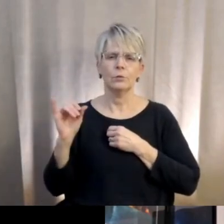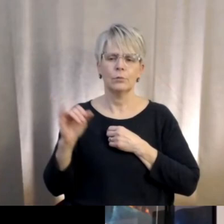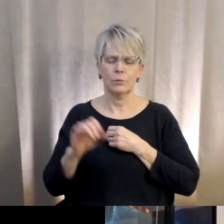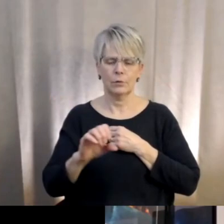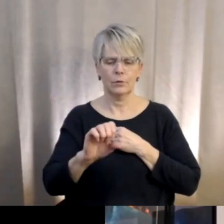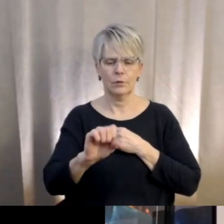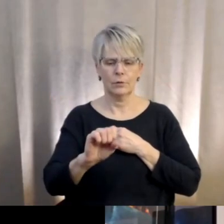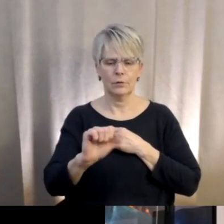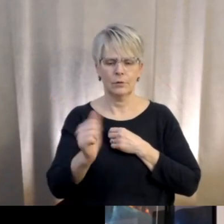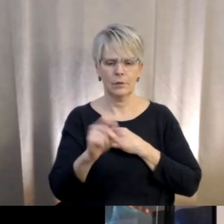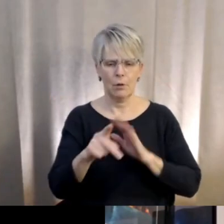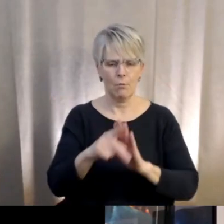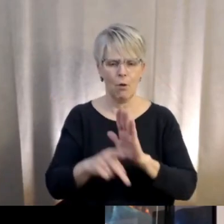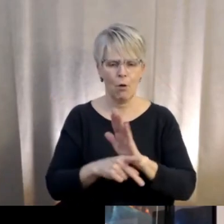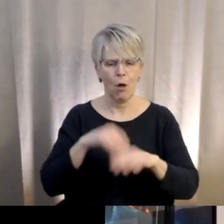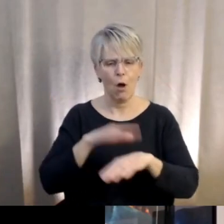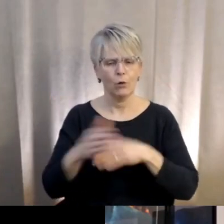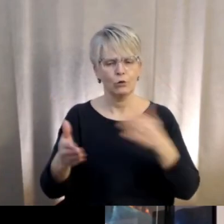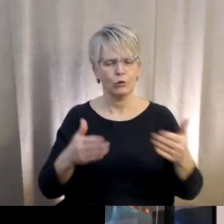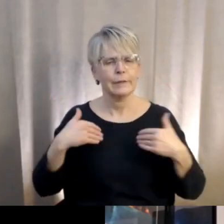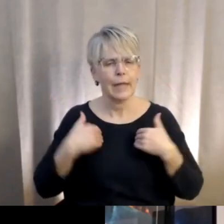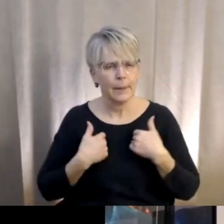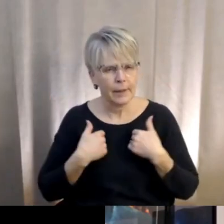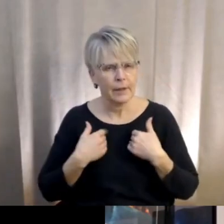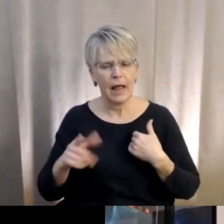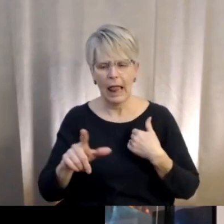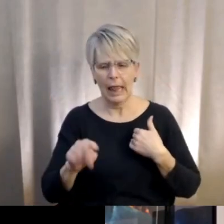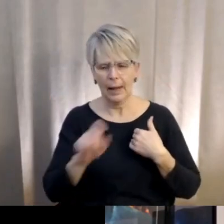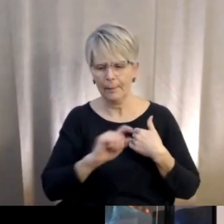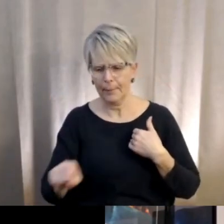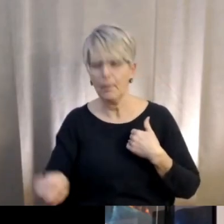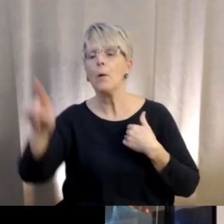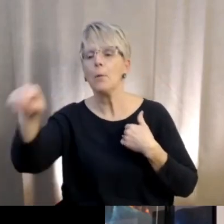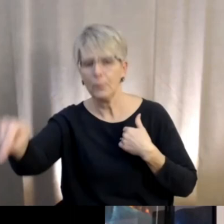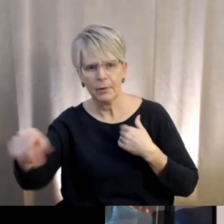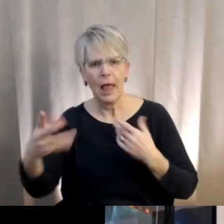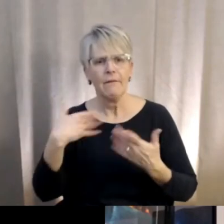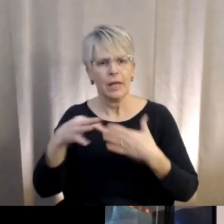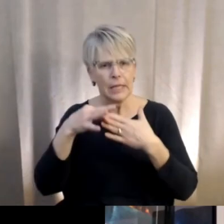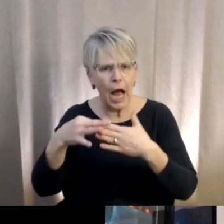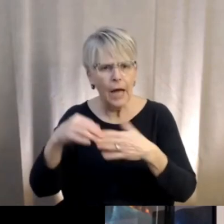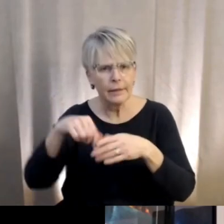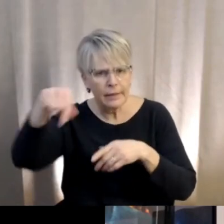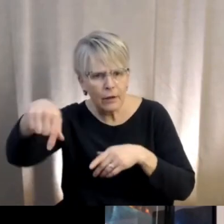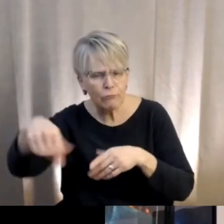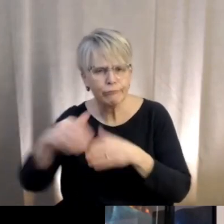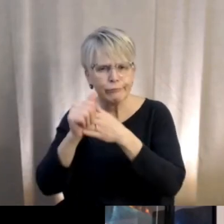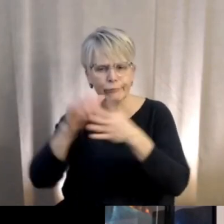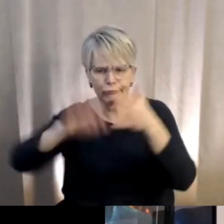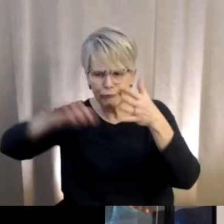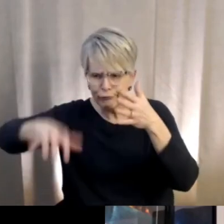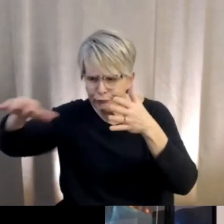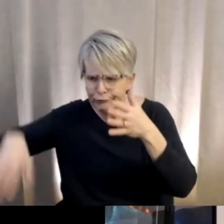Saskatchewan policy on service animals, like link in there you can get, and a guide and so forth, to kind